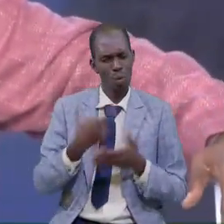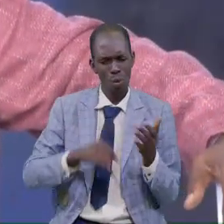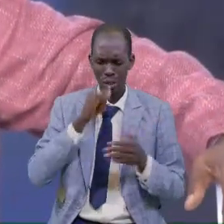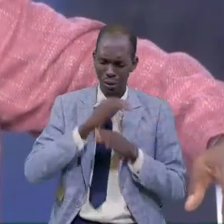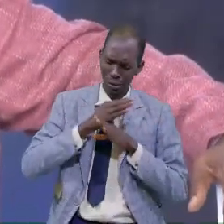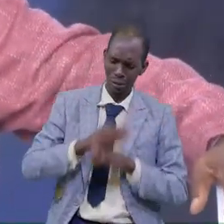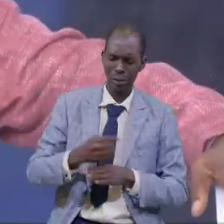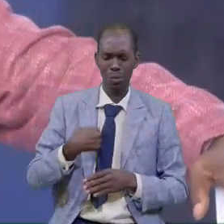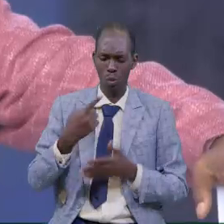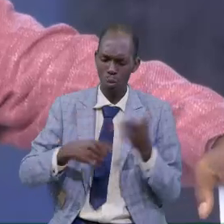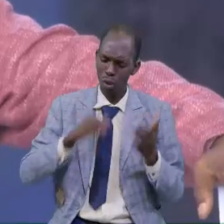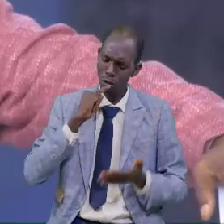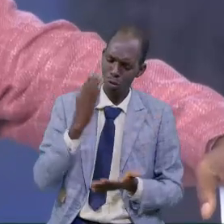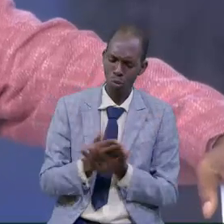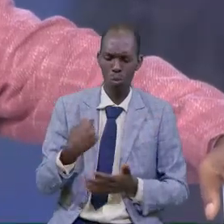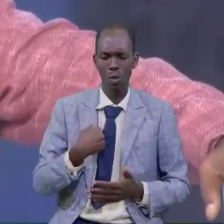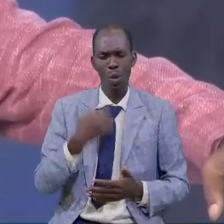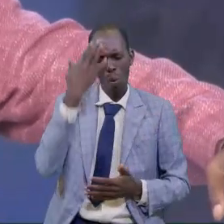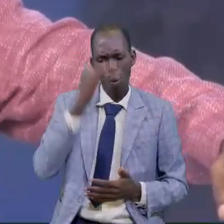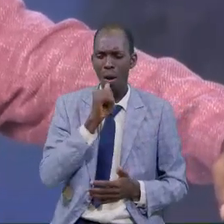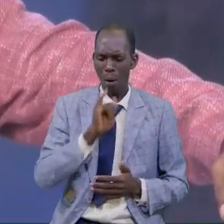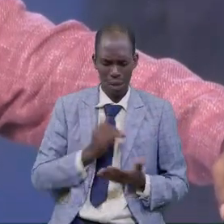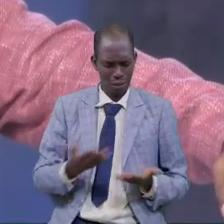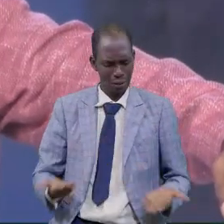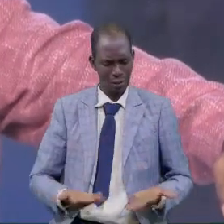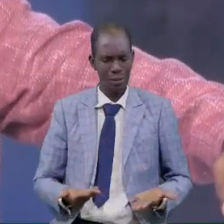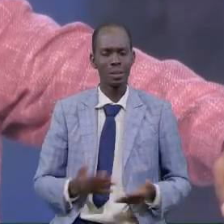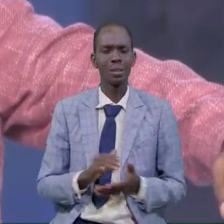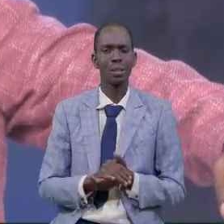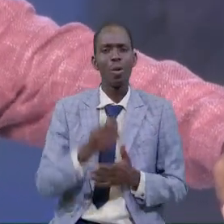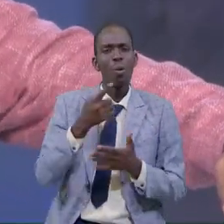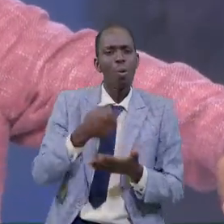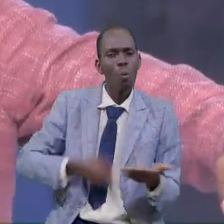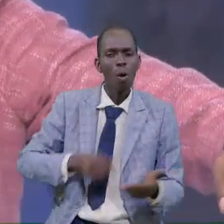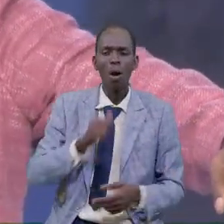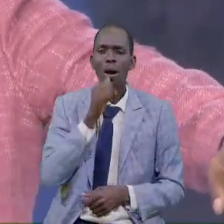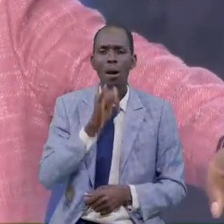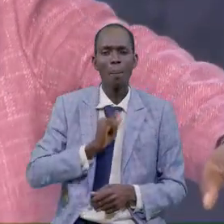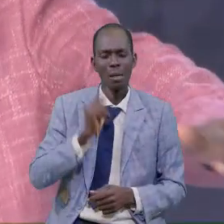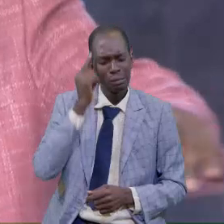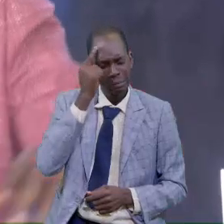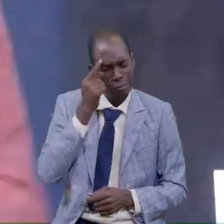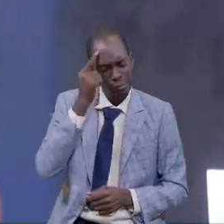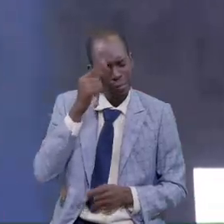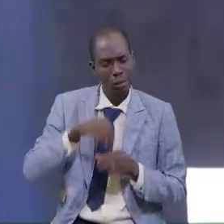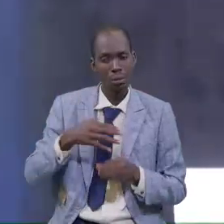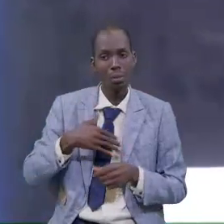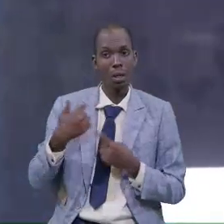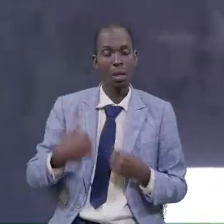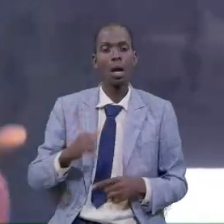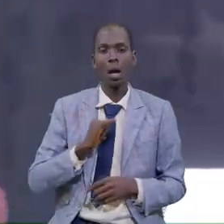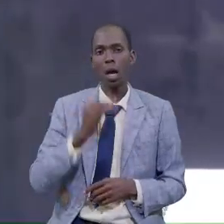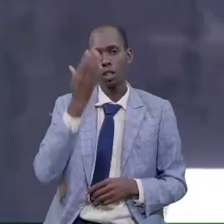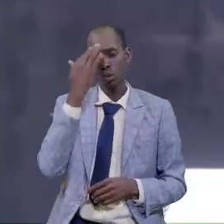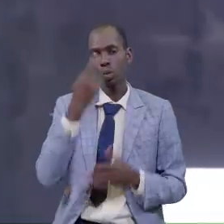I where I am, what am I thinking in my heart. I know what you think in your heart, because